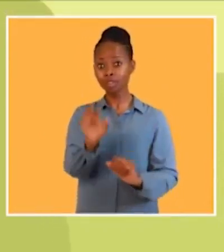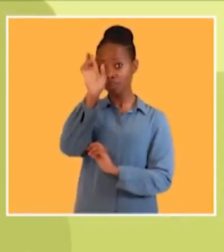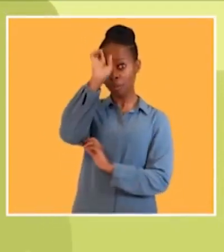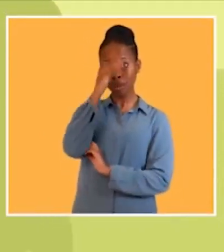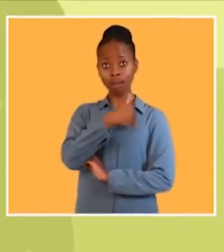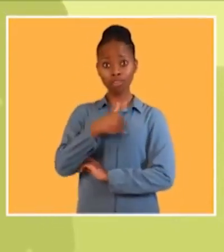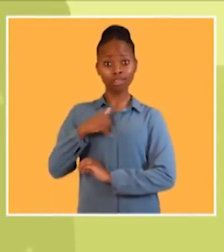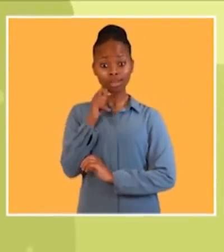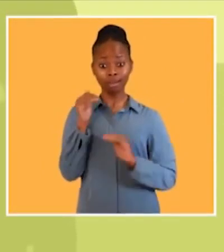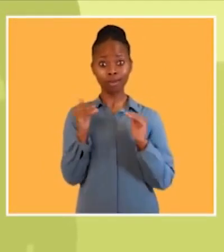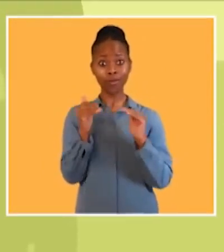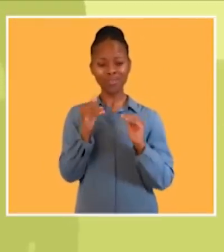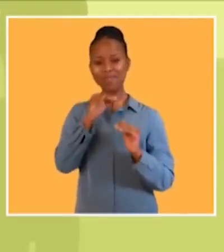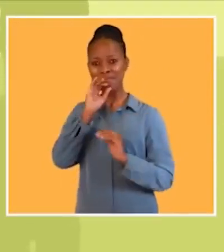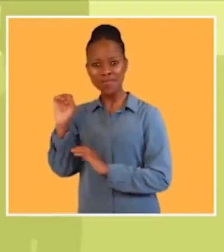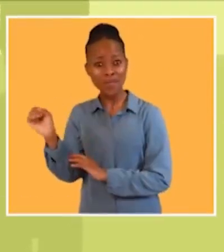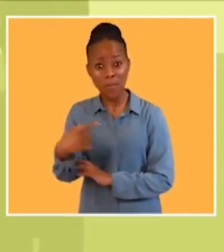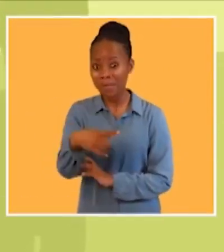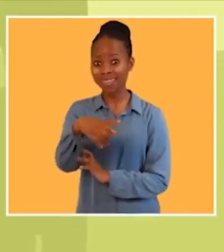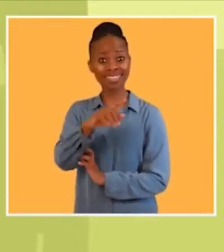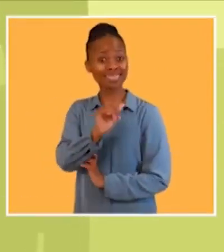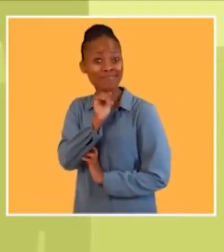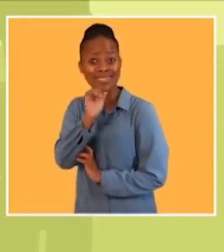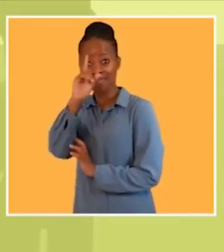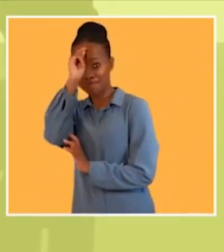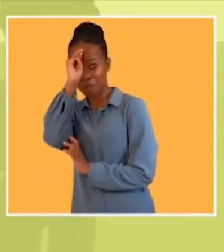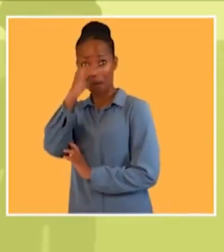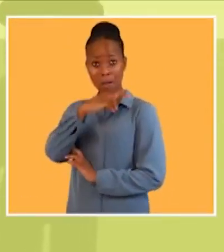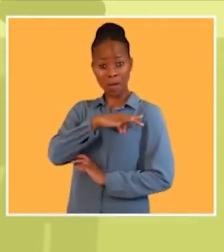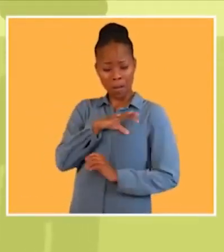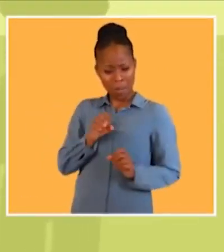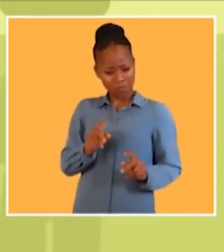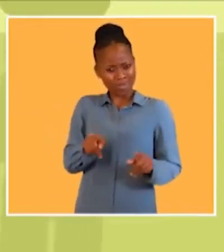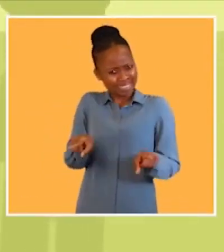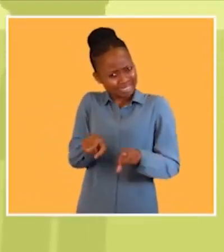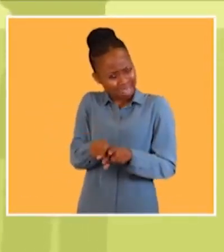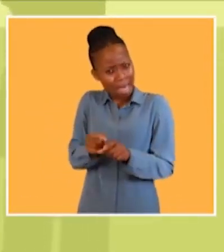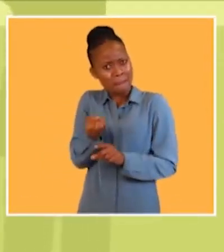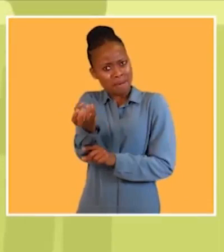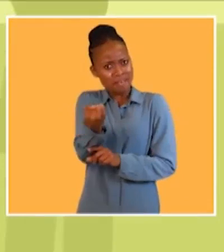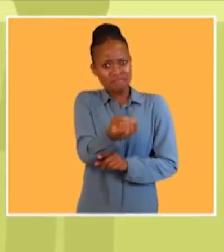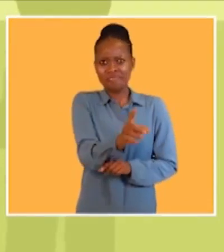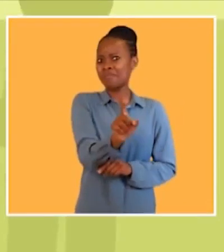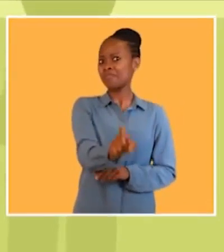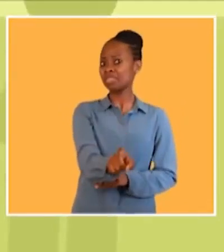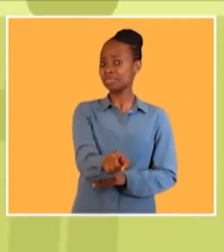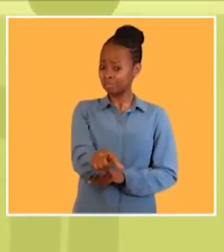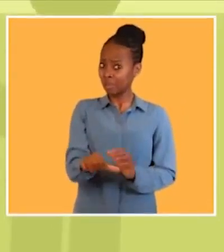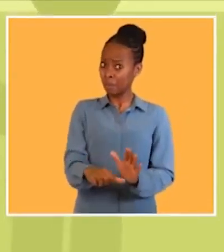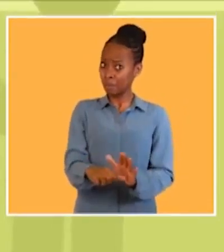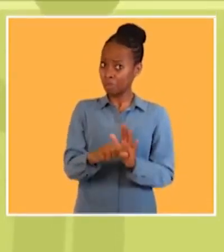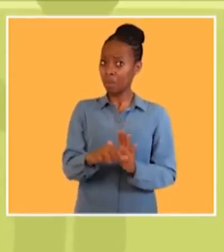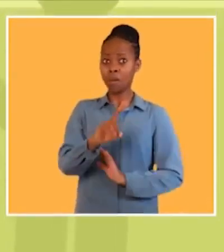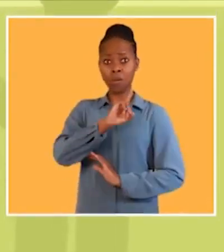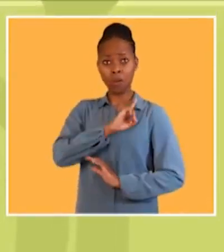everyone, irrespective of their sex, has equal opportunities. This is vital for all children to realize their